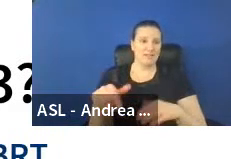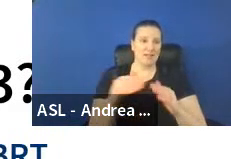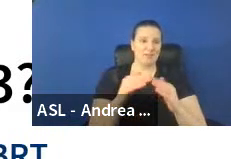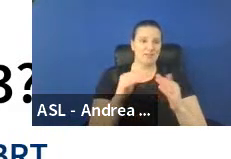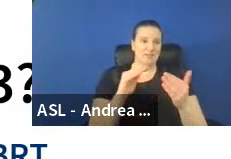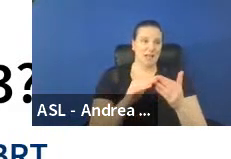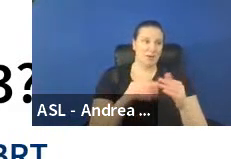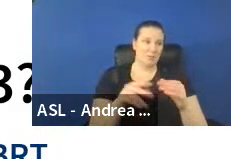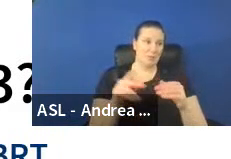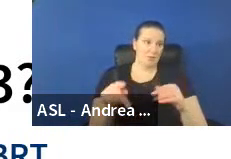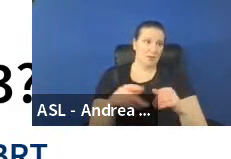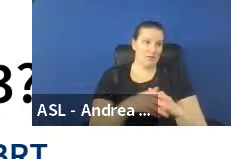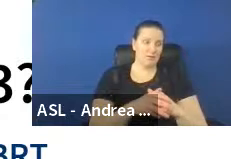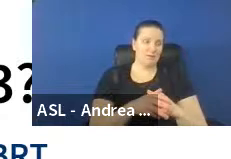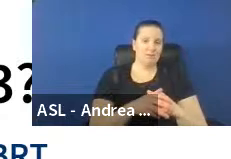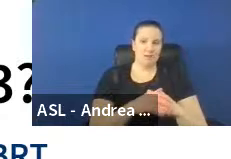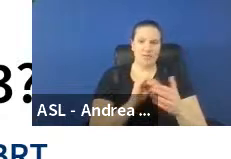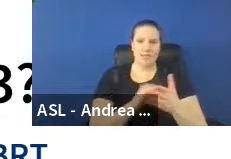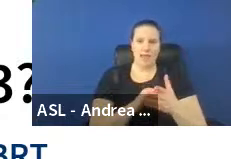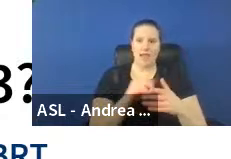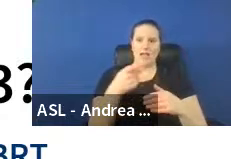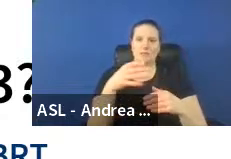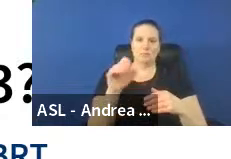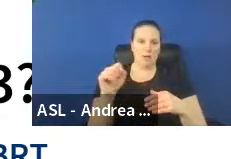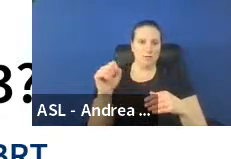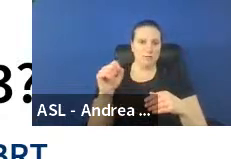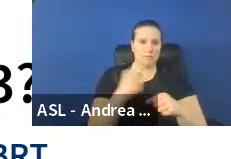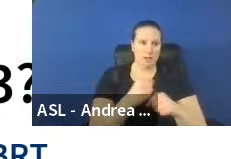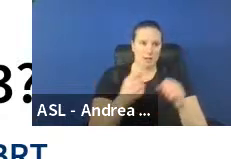respectively. So those express buses make that connection now.